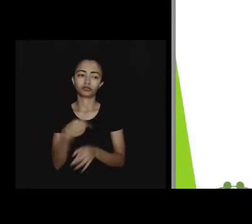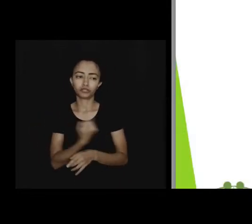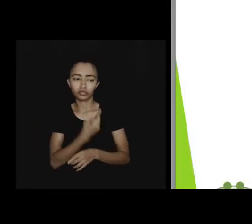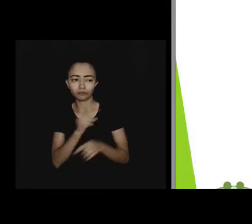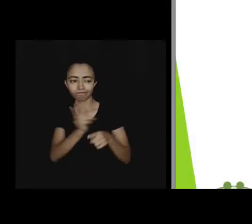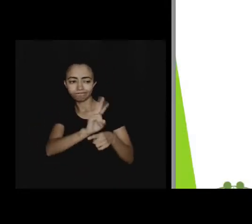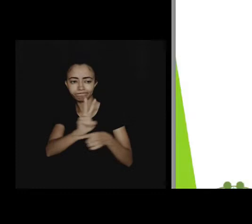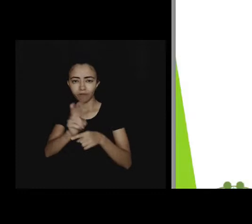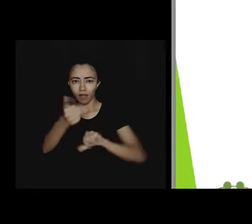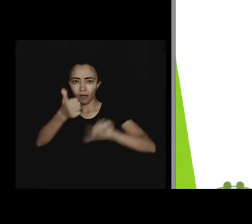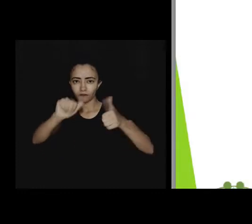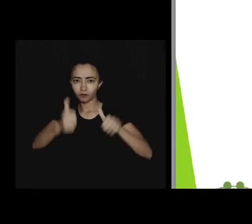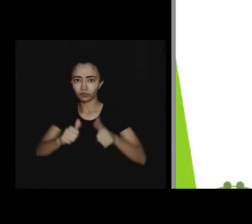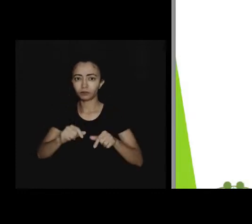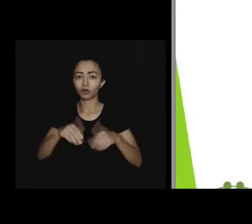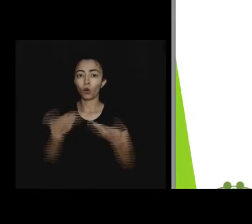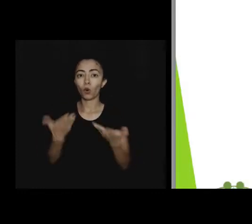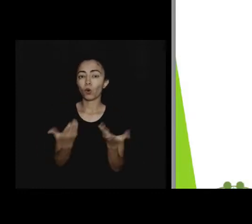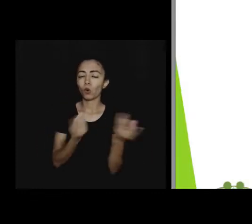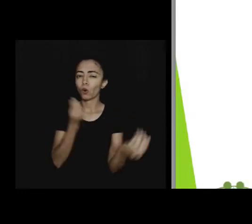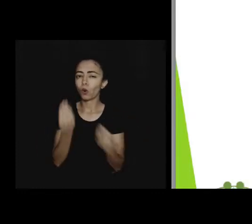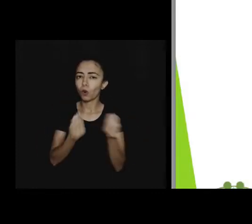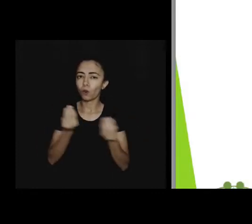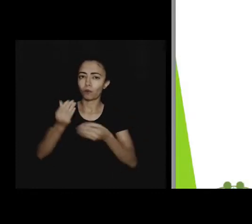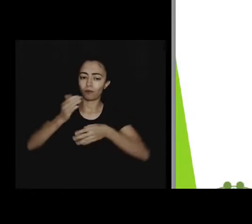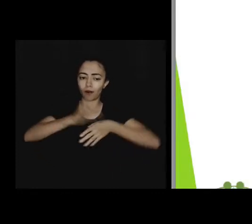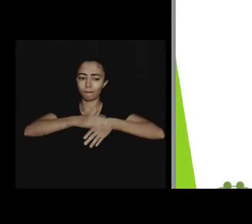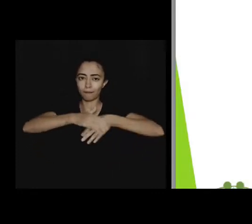nipples, and also the monitoring of